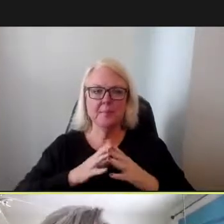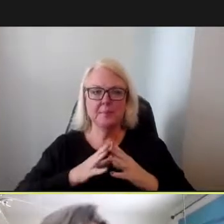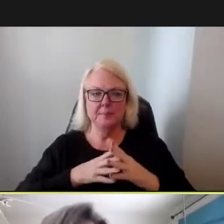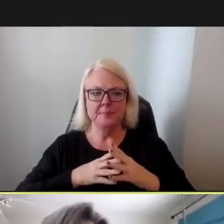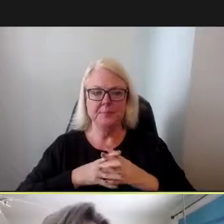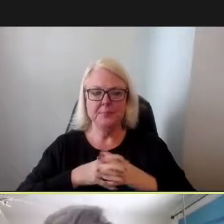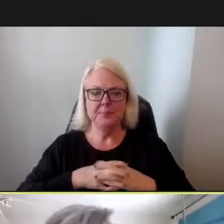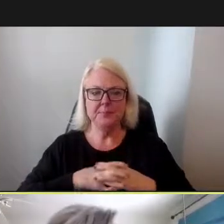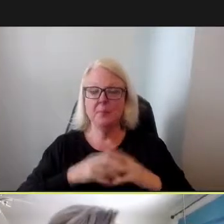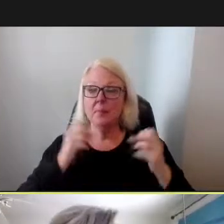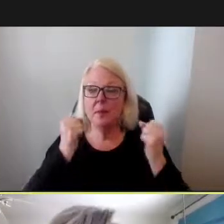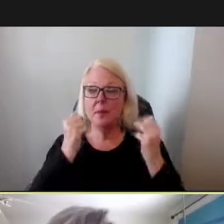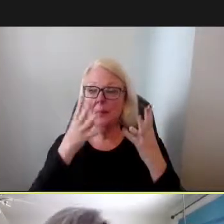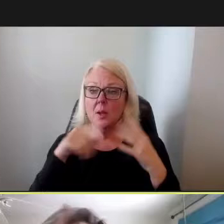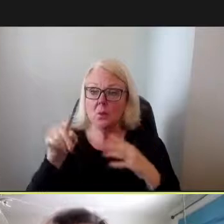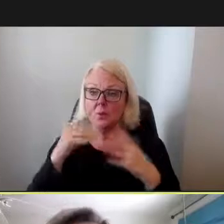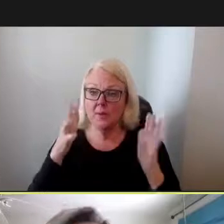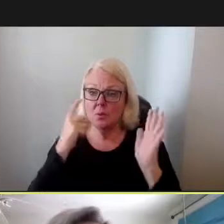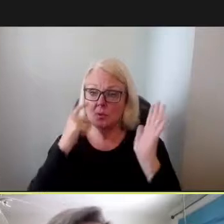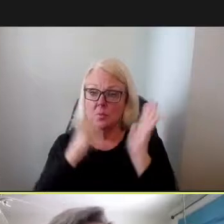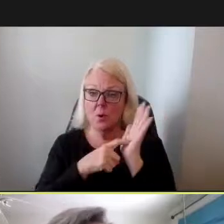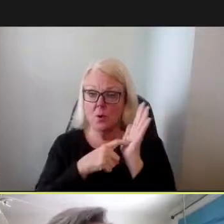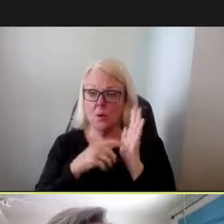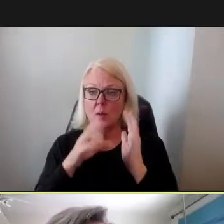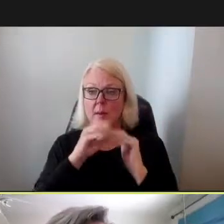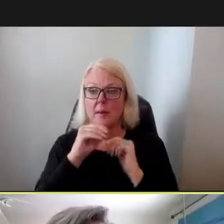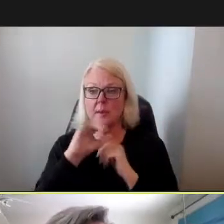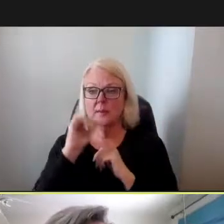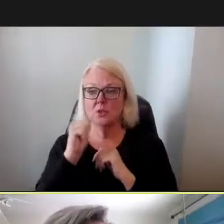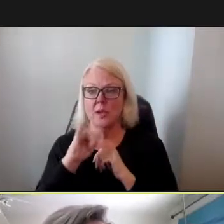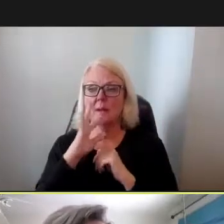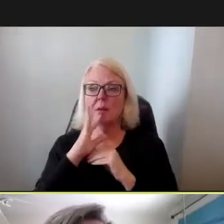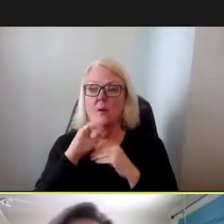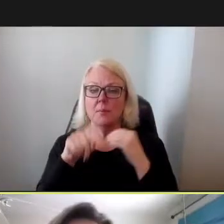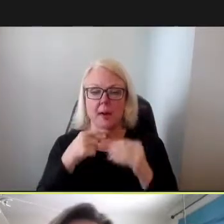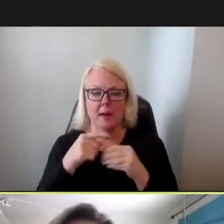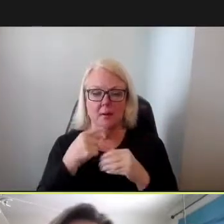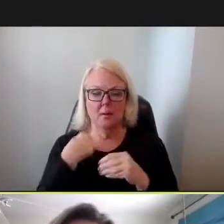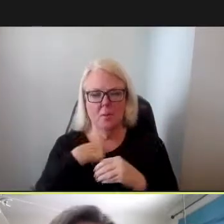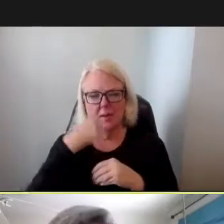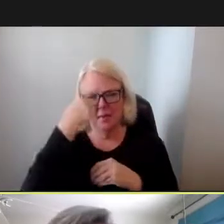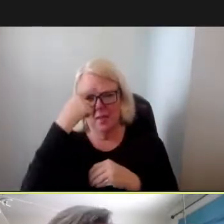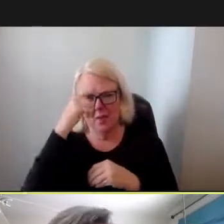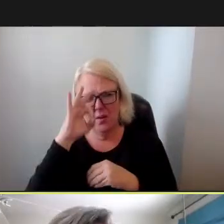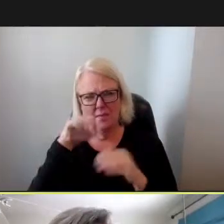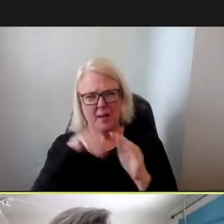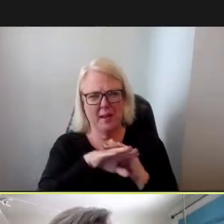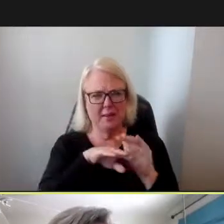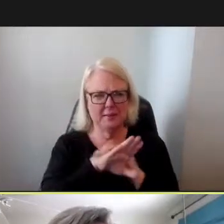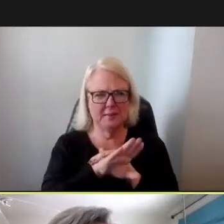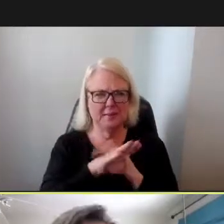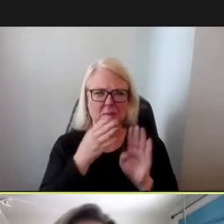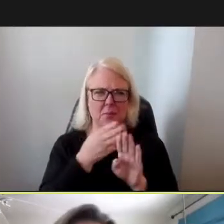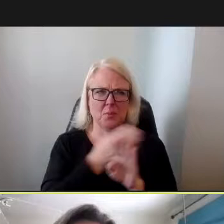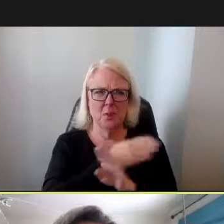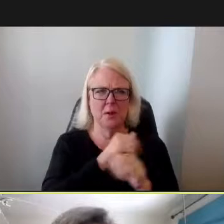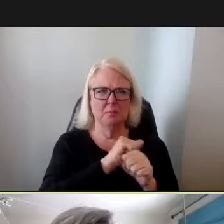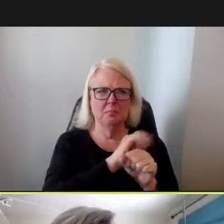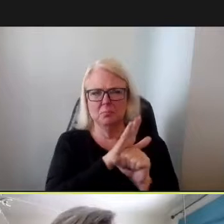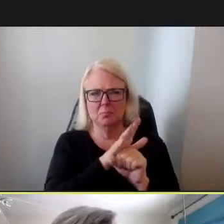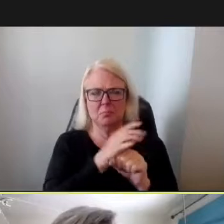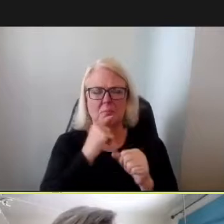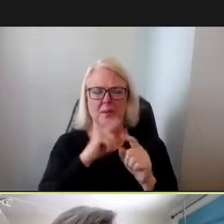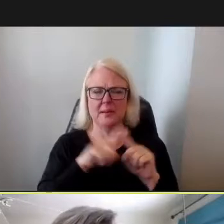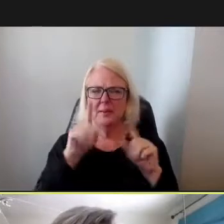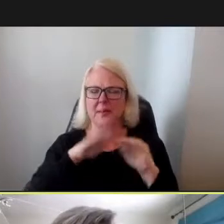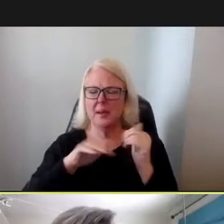Now, as many of you have probably noticed, and as Jay talked about, what we thought of as access pre-pandemic was quite different from how we think